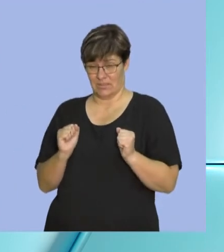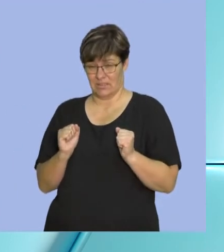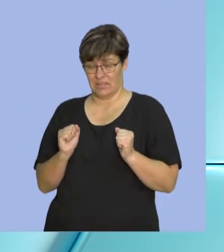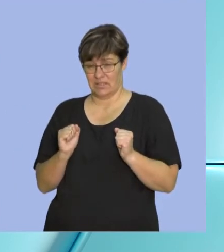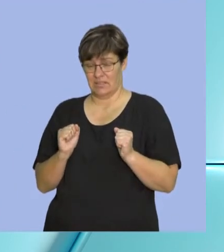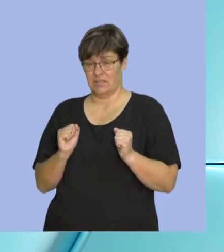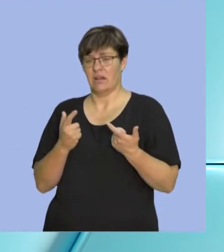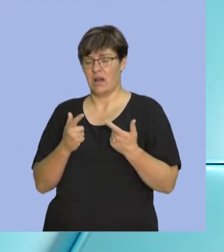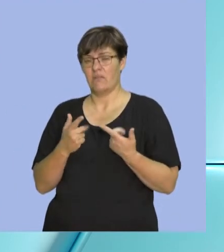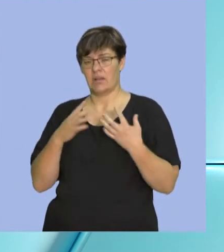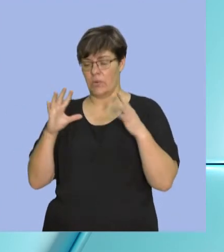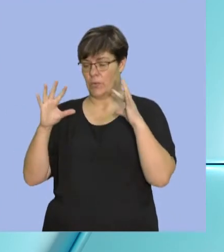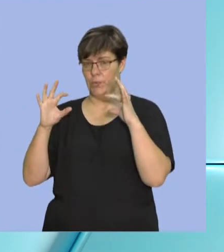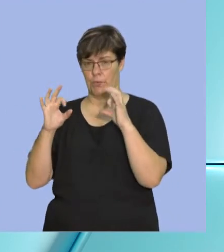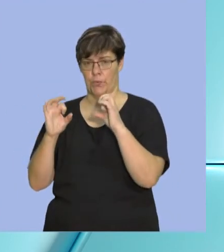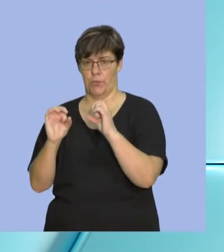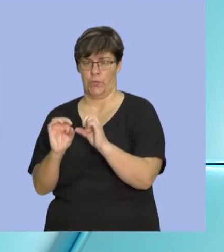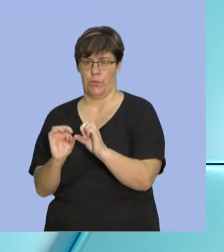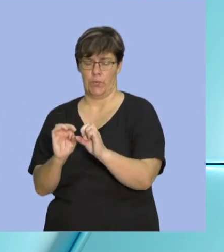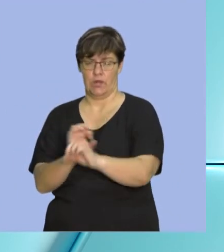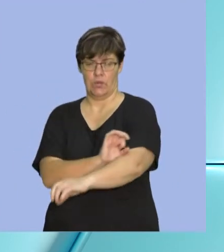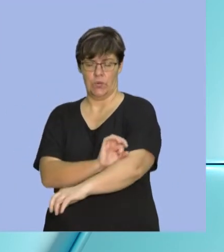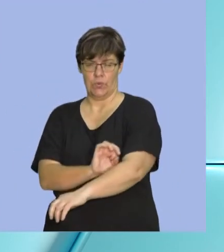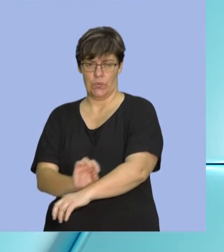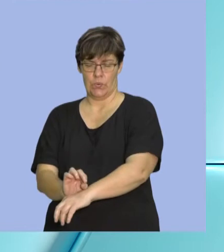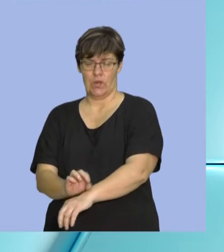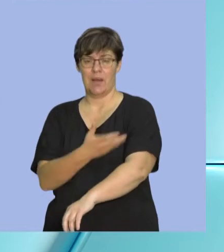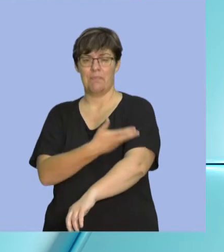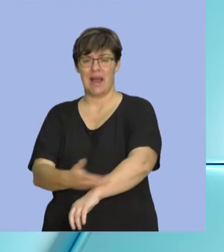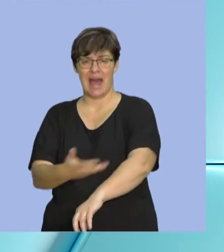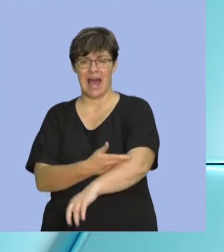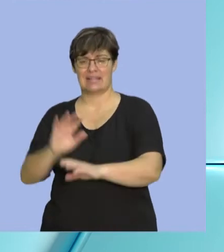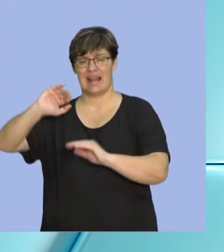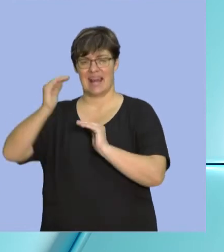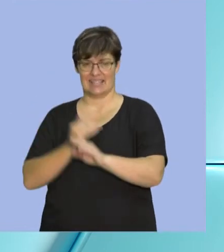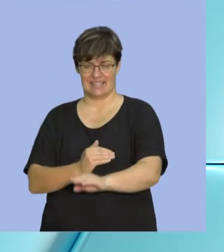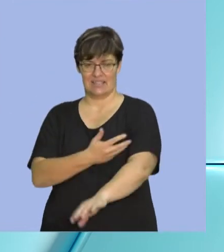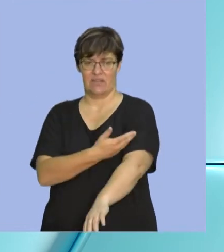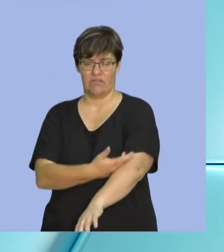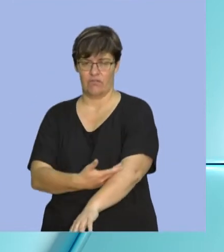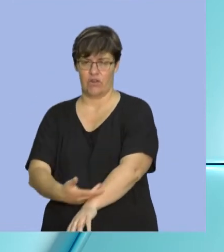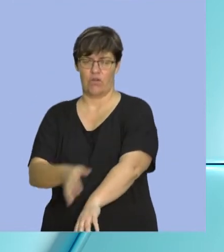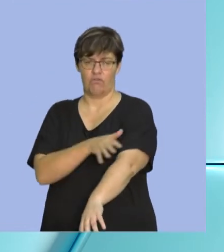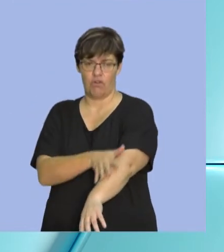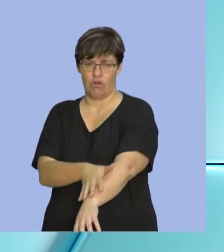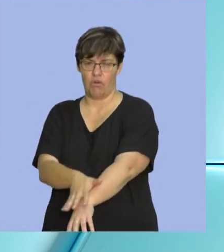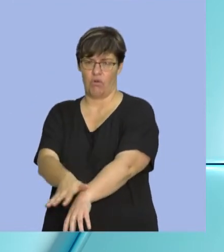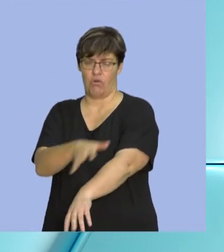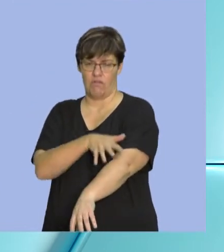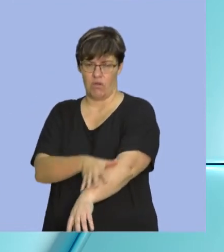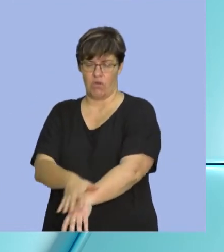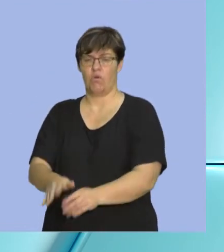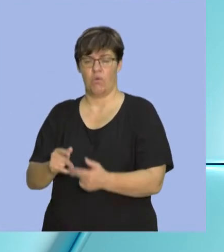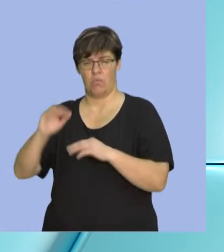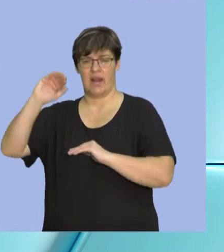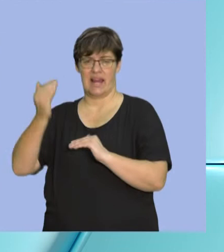that there's vasoconstriction. So the blood vessels reduce the amount of blood flowing to the surface of the skin. So